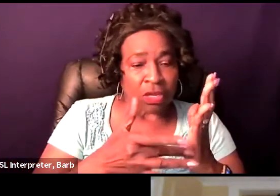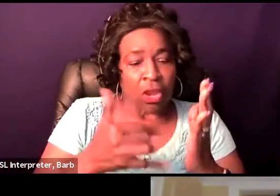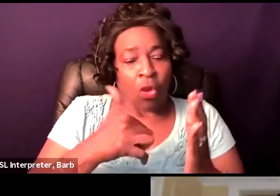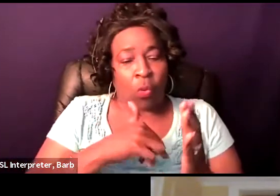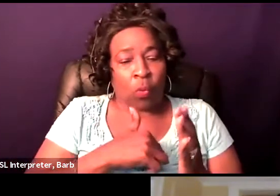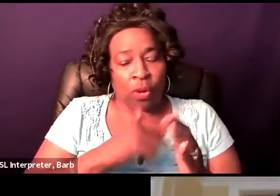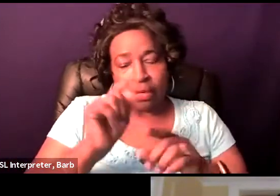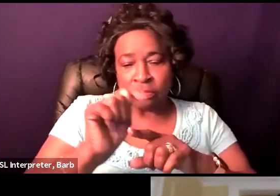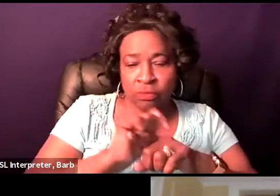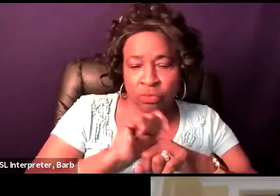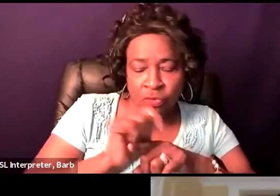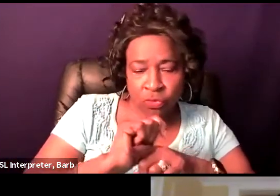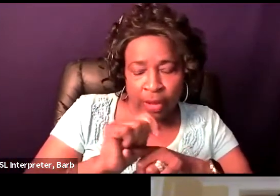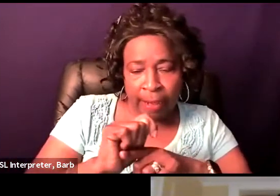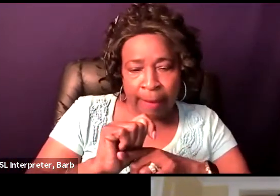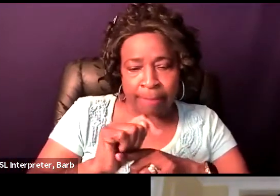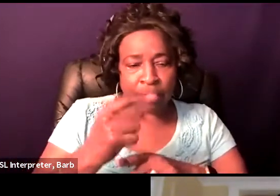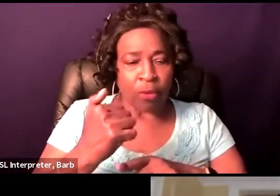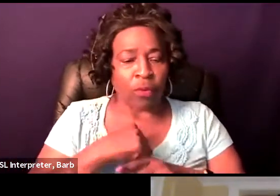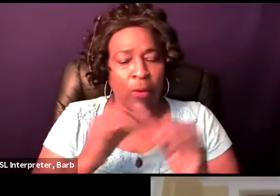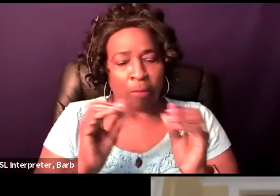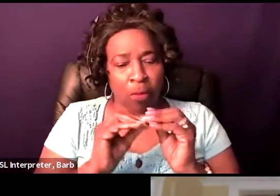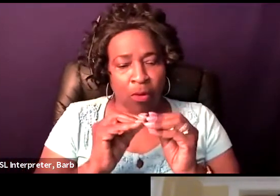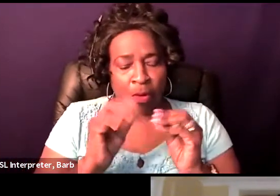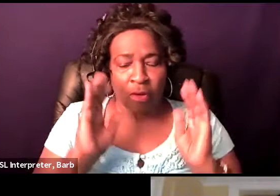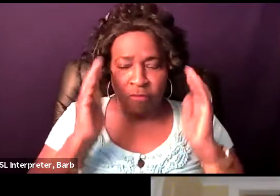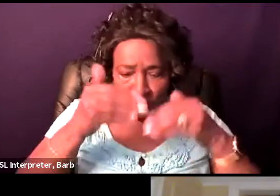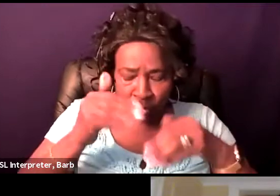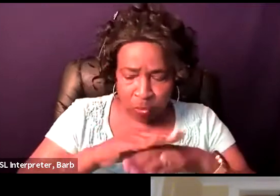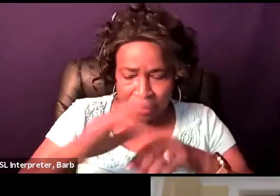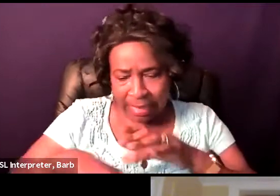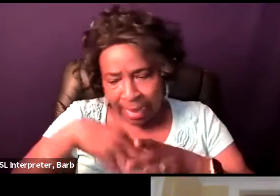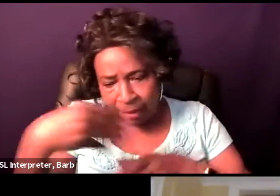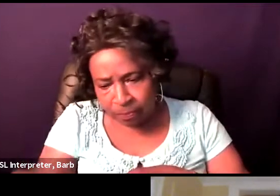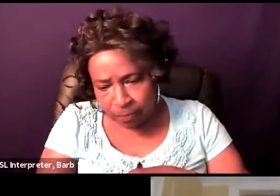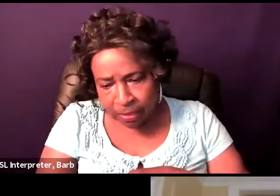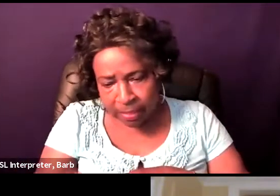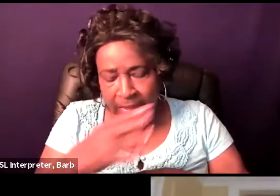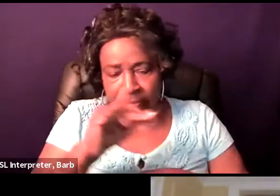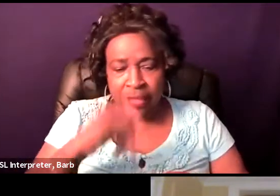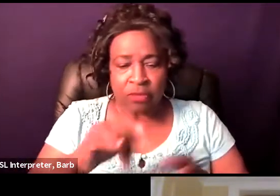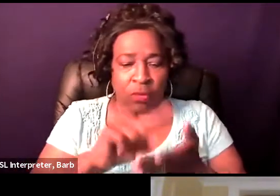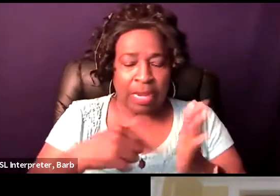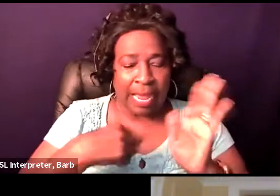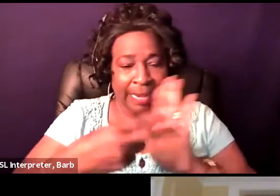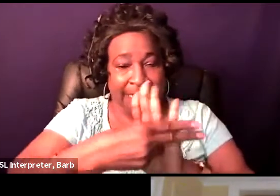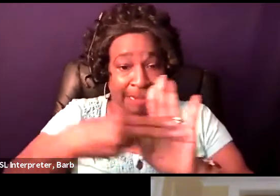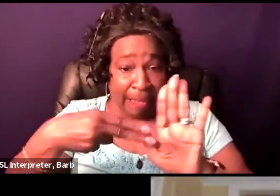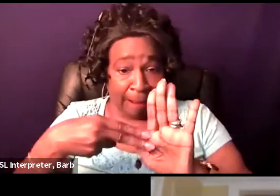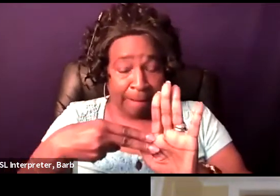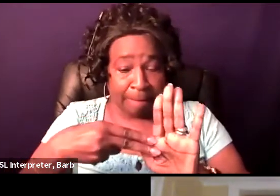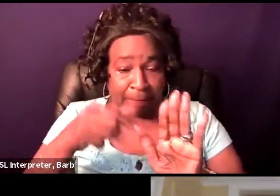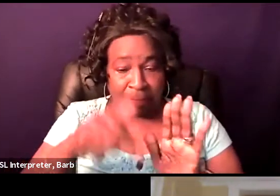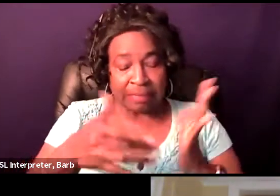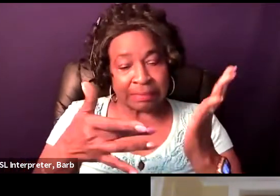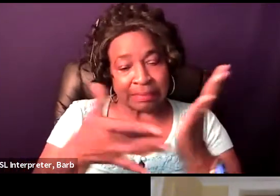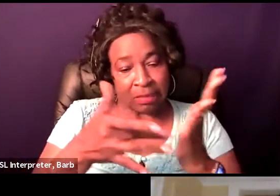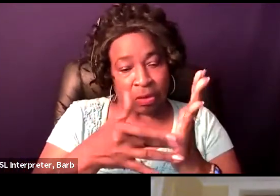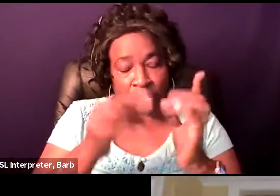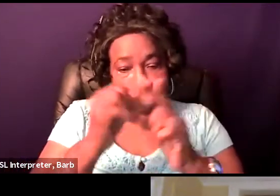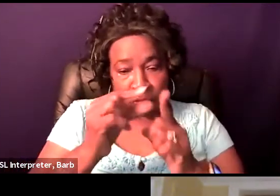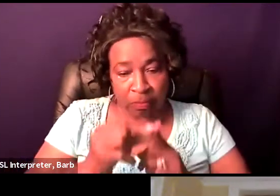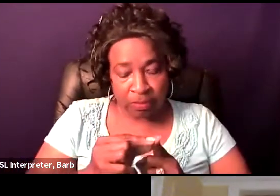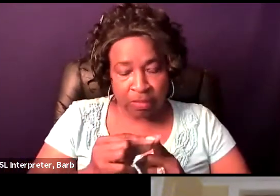trained, we are more focused on the outputs. And that's what I named as, we're talking about the techno-determinism. We look